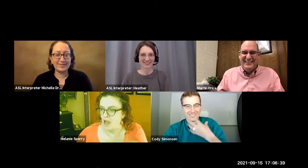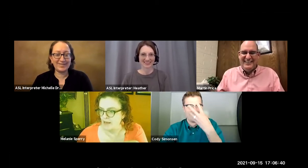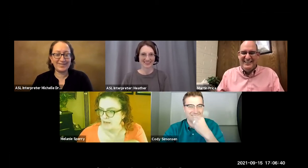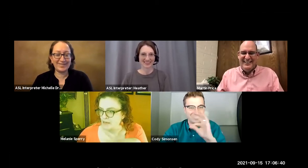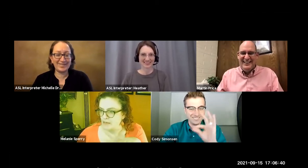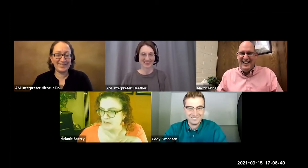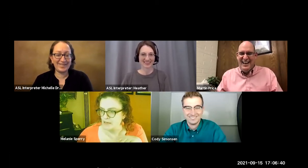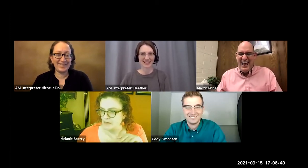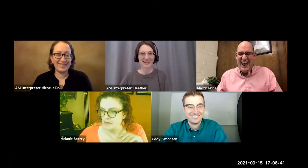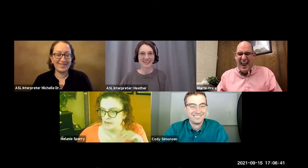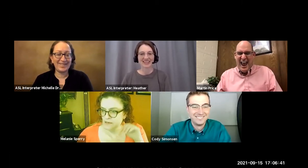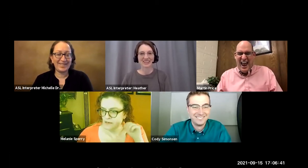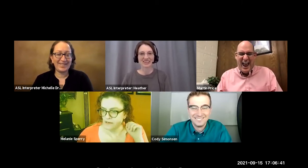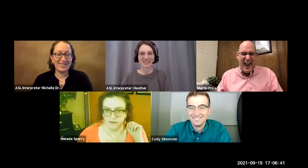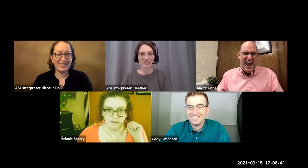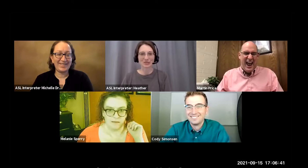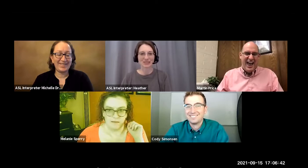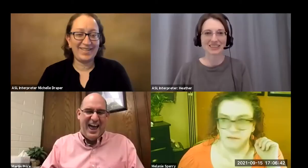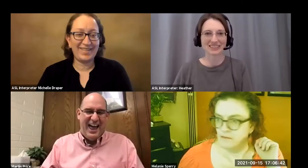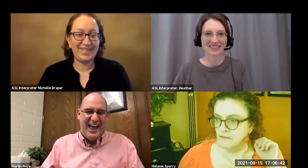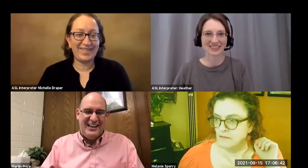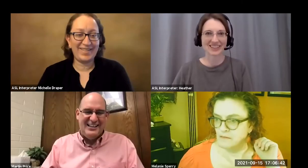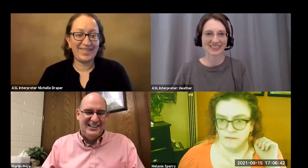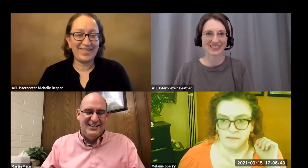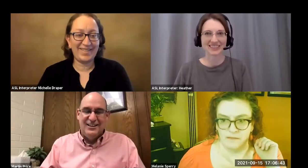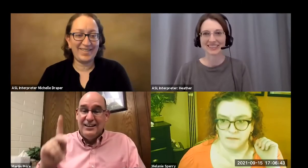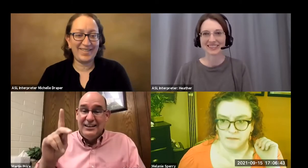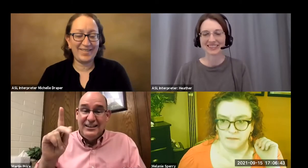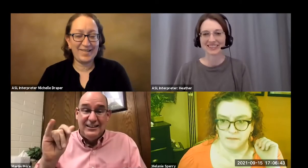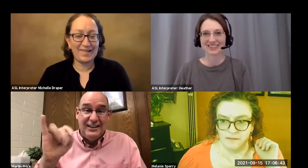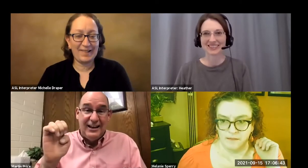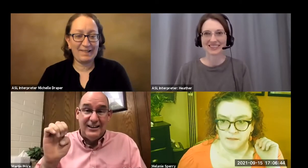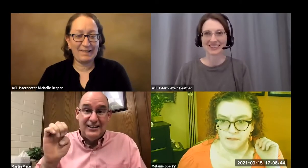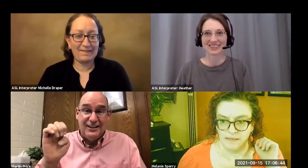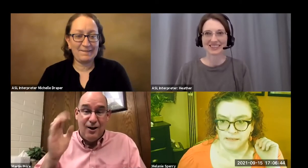Green. And Cody says, oops, sorry.